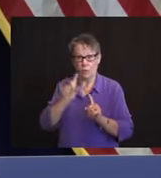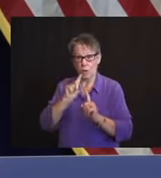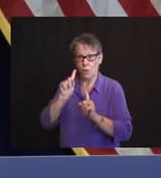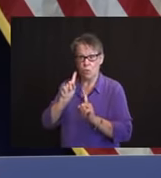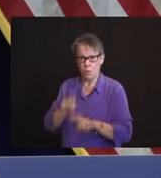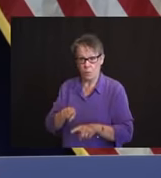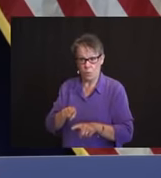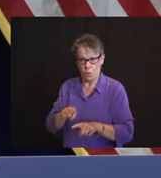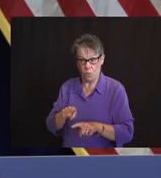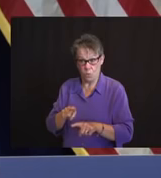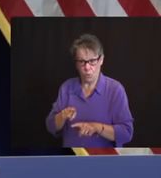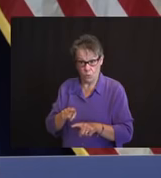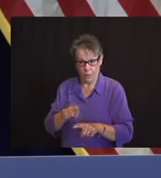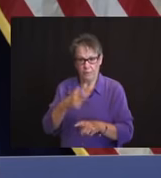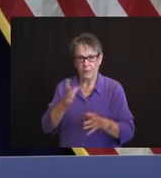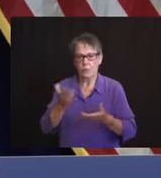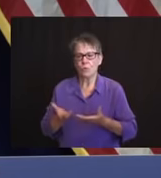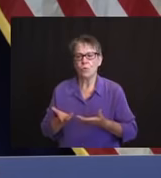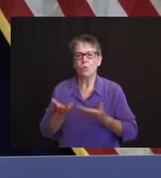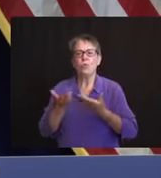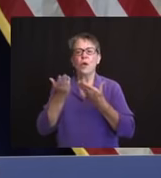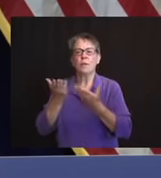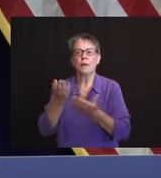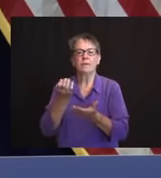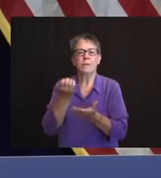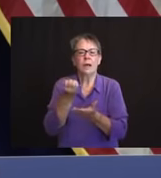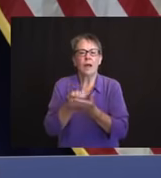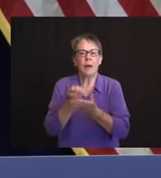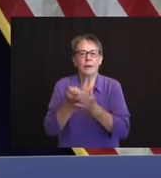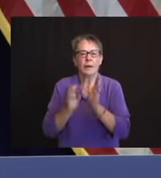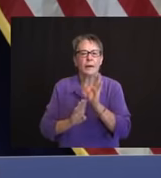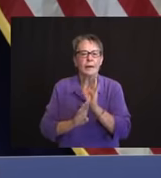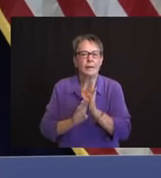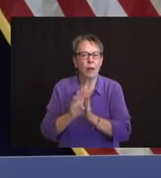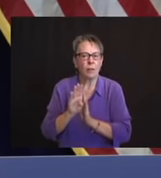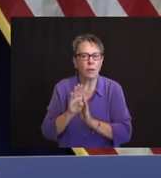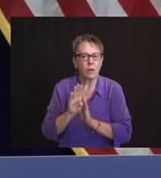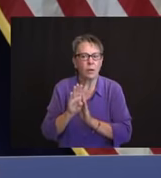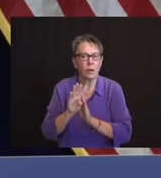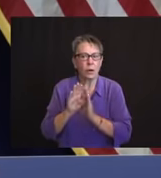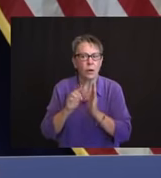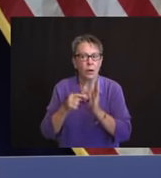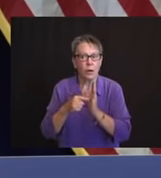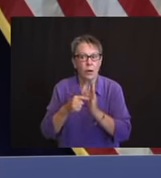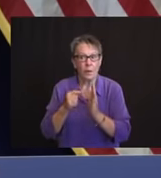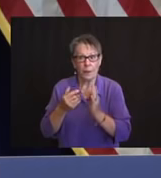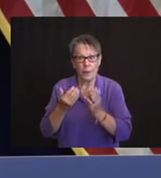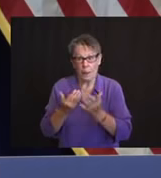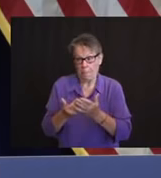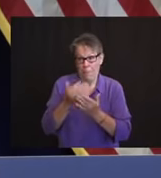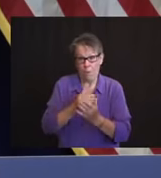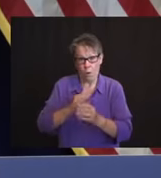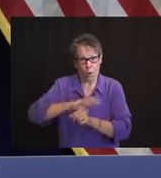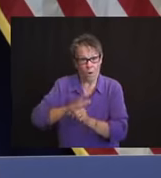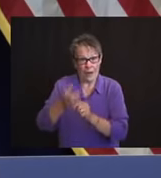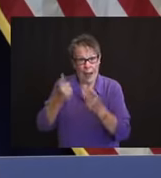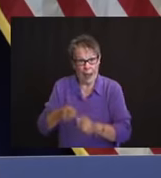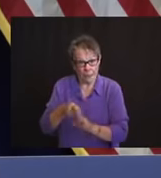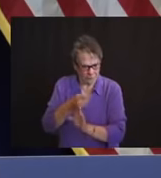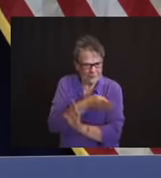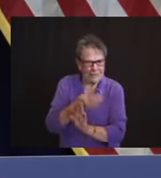and economic development that still holds true today. And to begin to work toward these goals, once